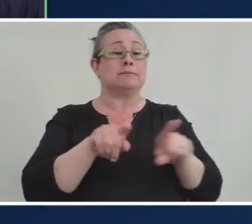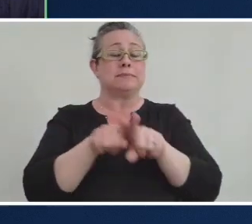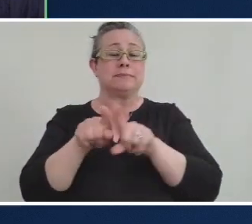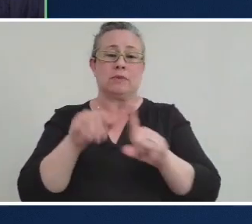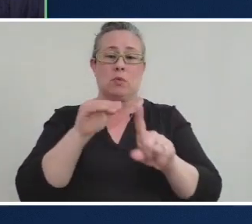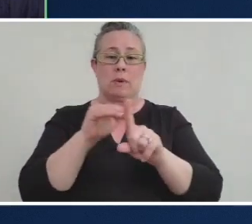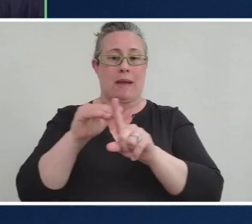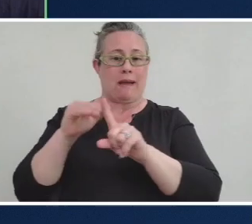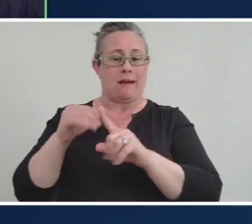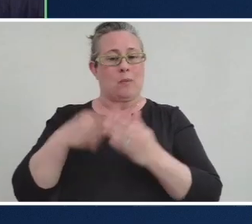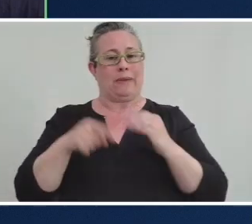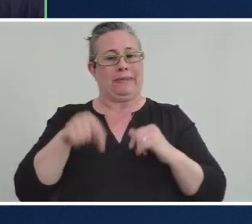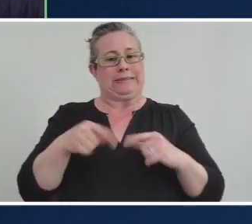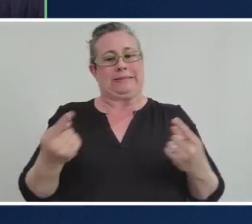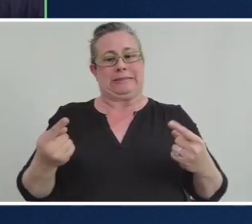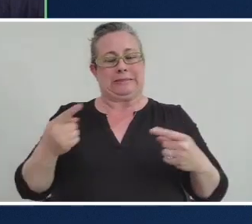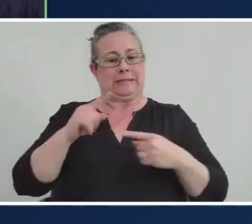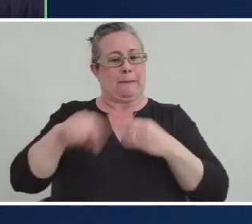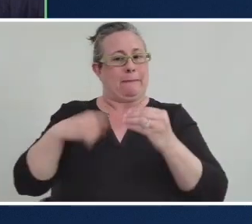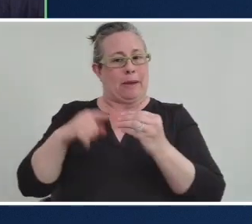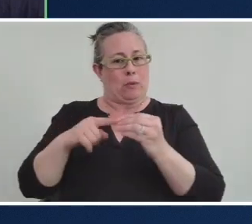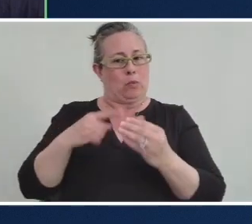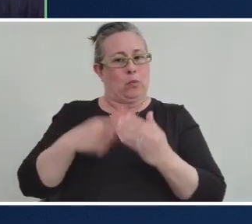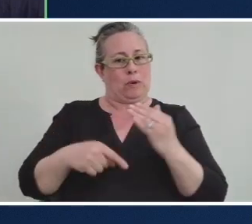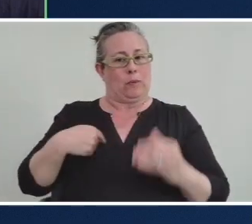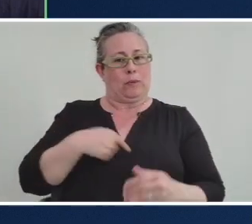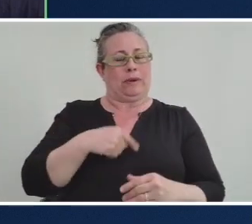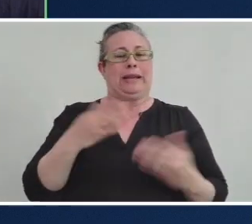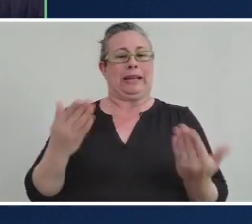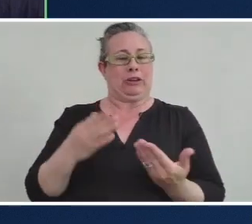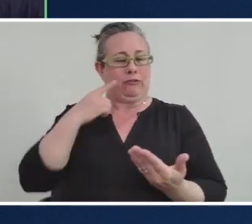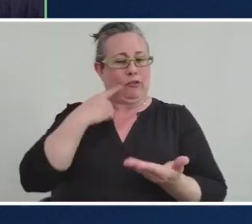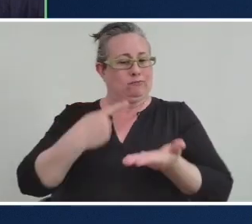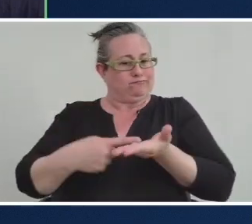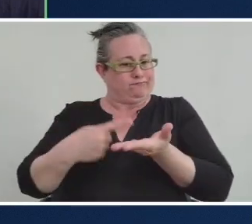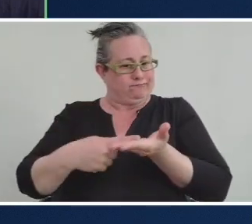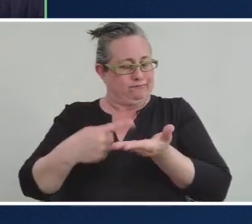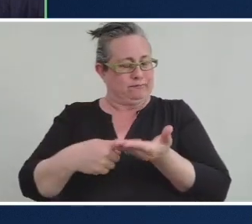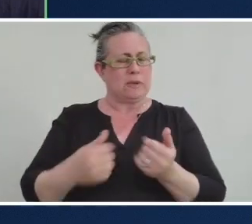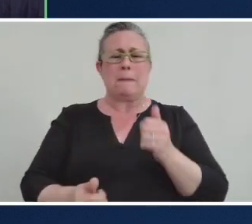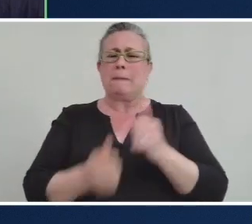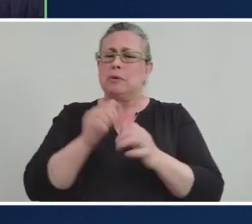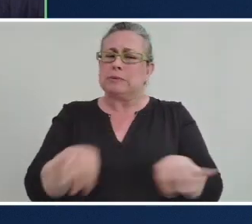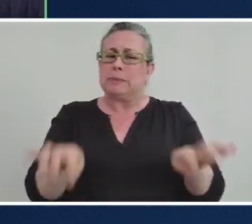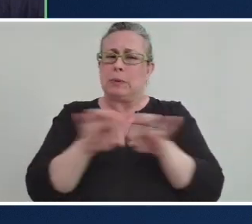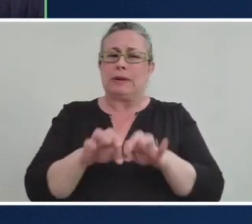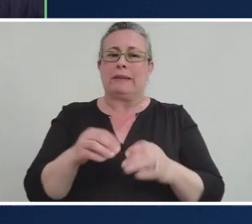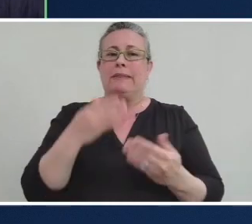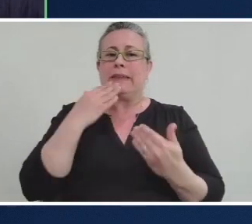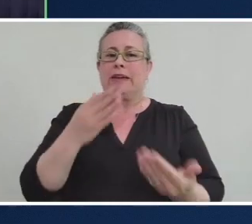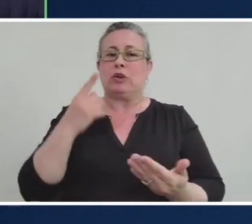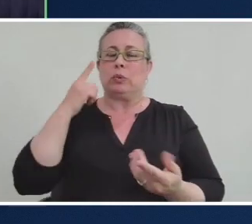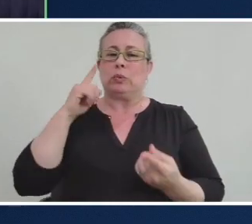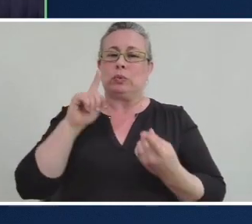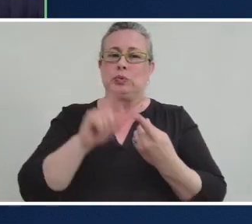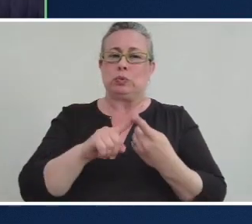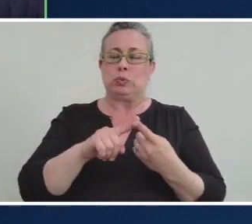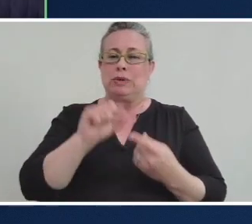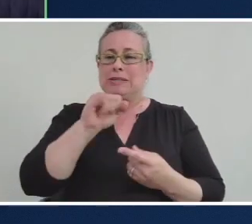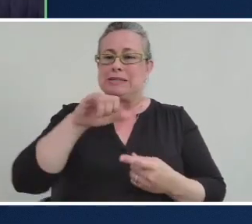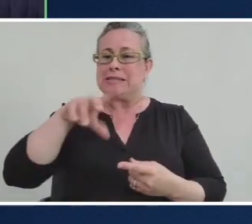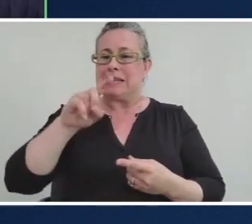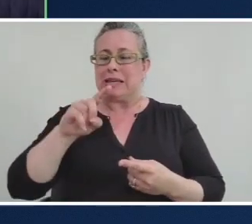is all about and what we're here to talk about today. And most importantly, thank you to the SID-US chapter